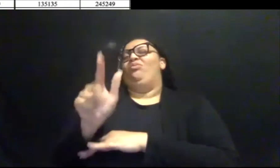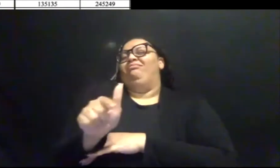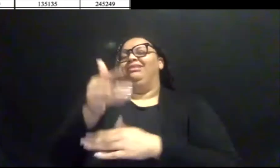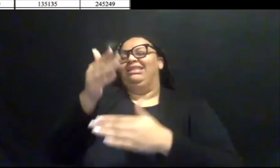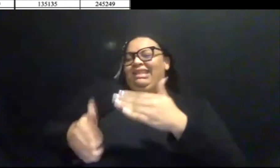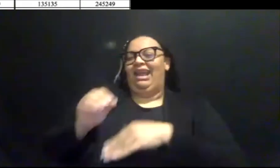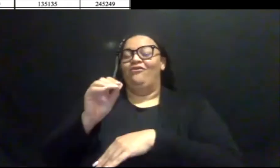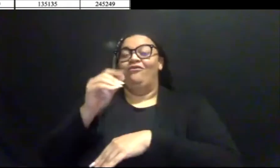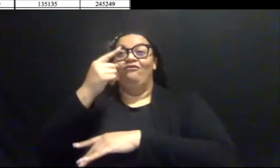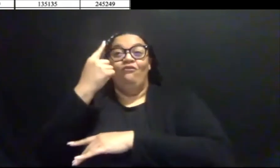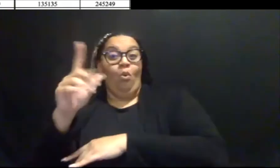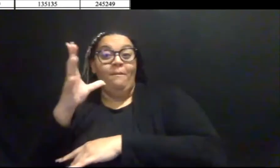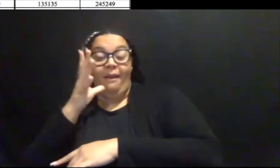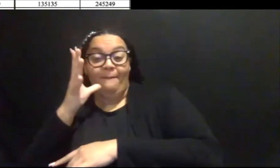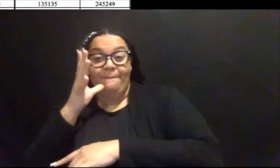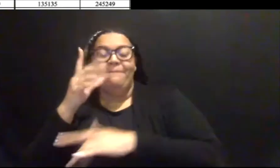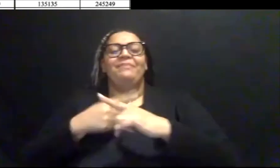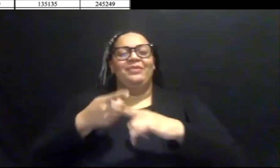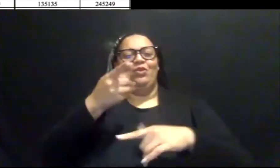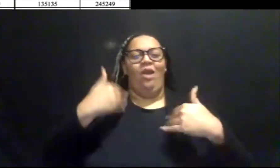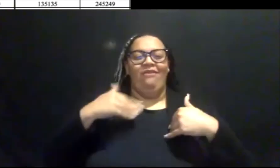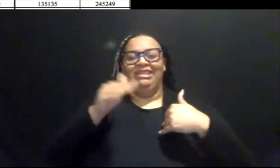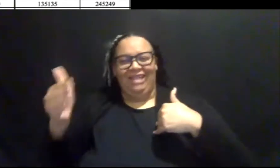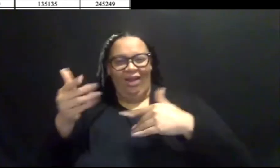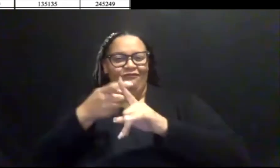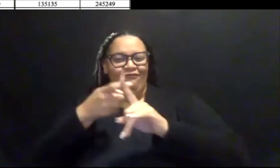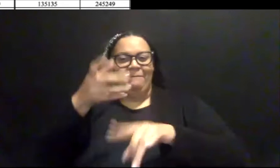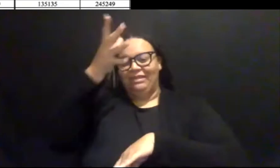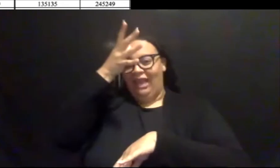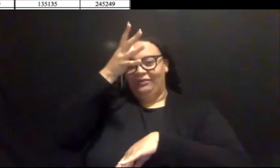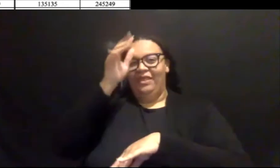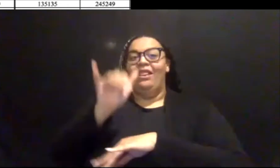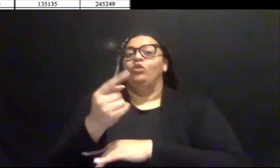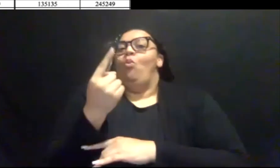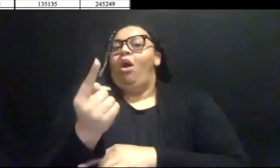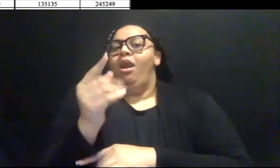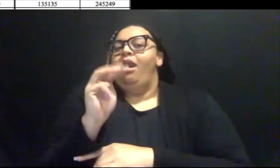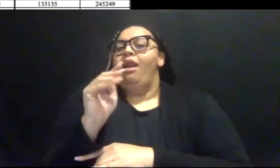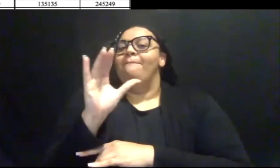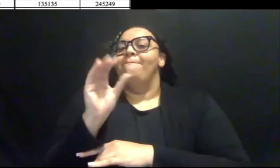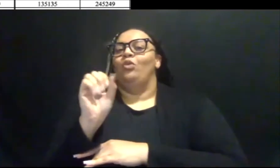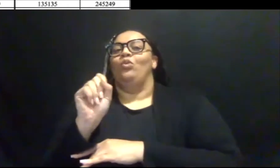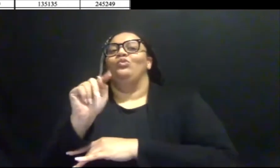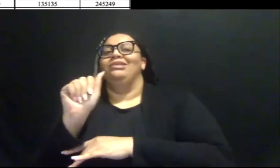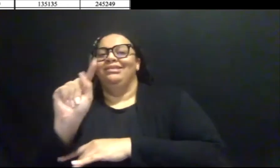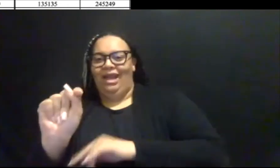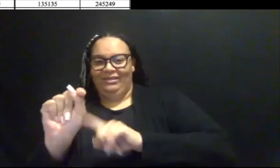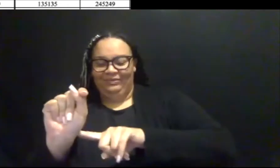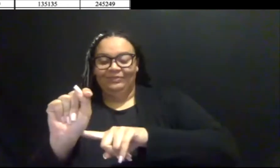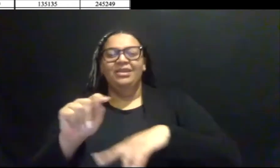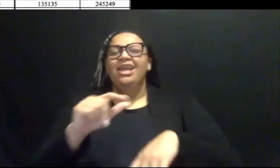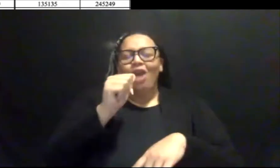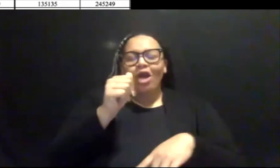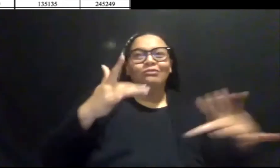from mom, the size of the fragment from dad. Stick it together. That's one of your microsats. So this is essentially, not super exciting, right?